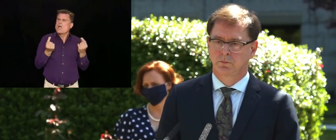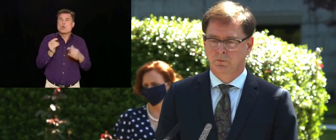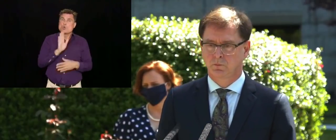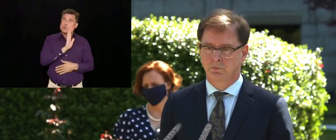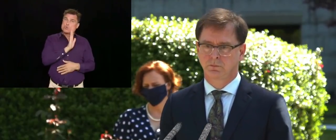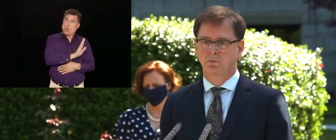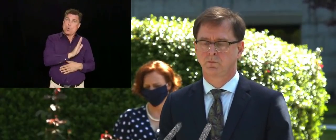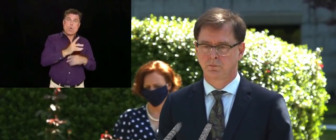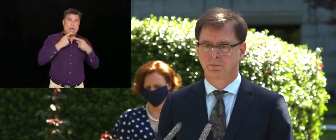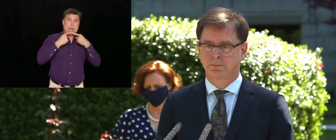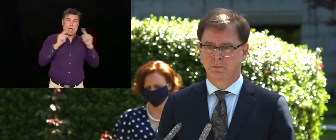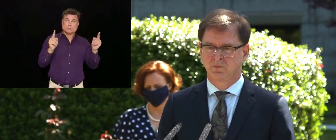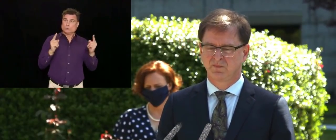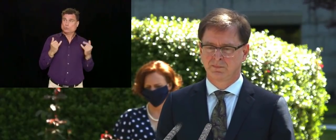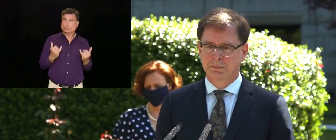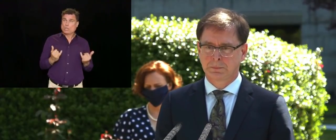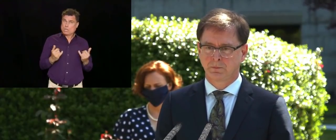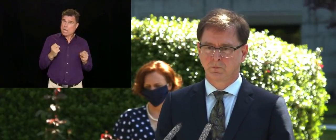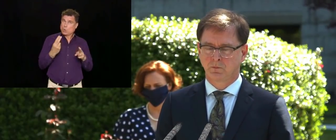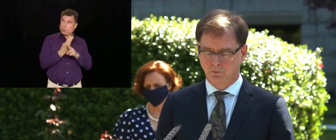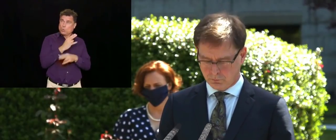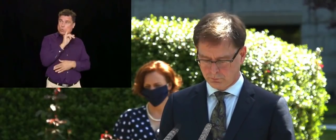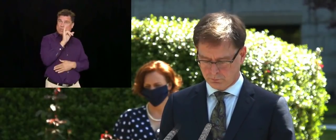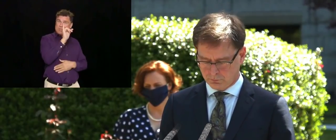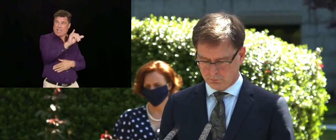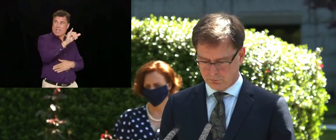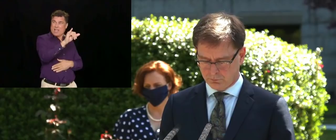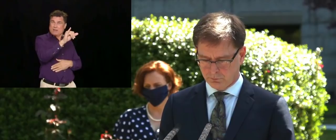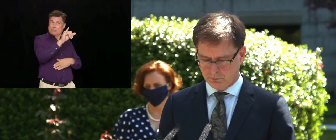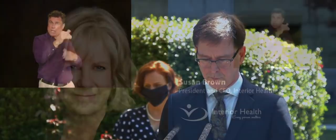related to possible uses of that site.